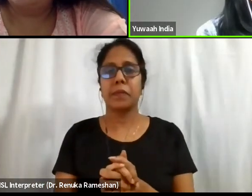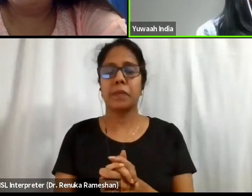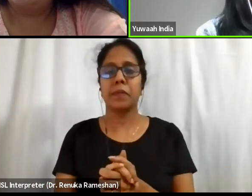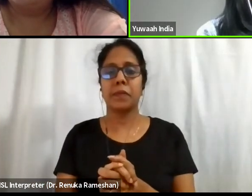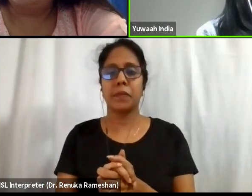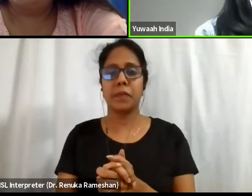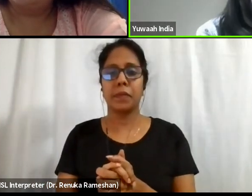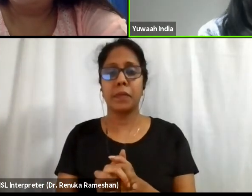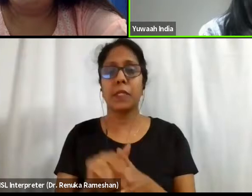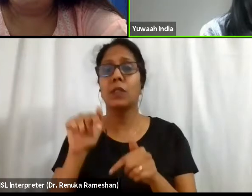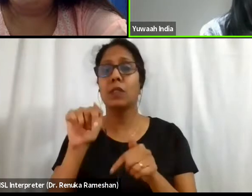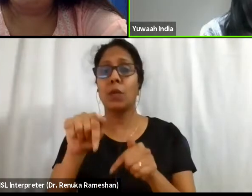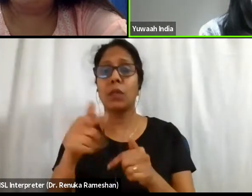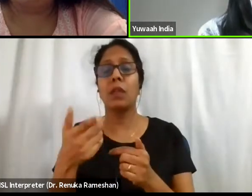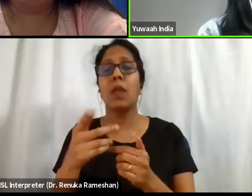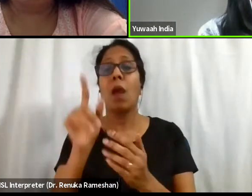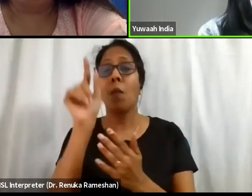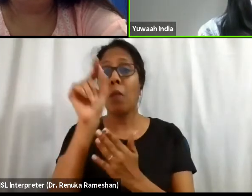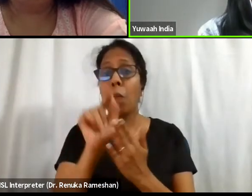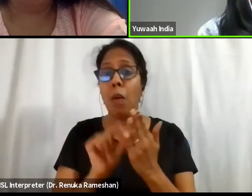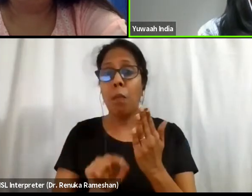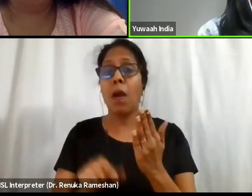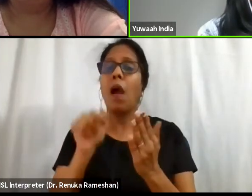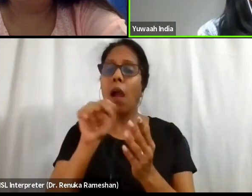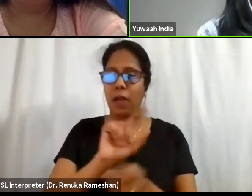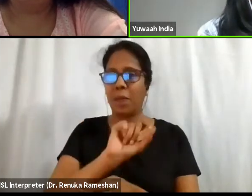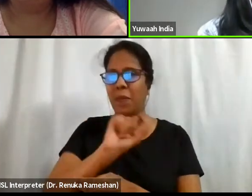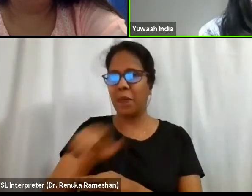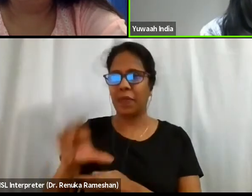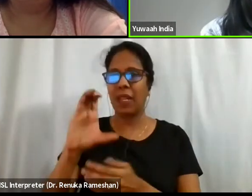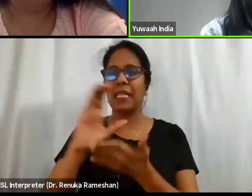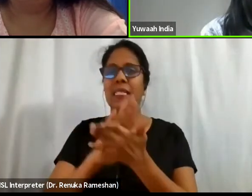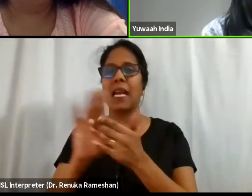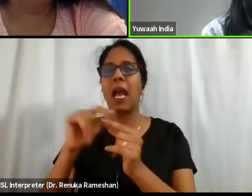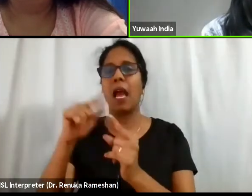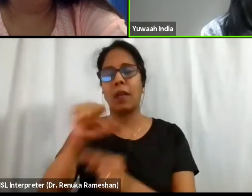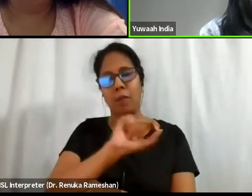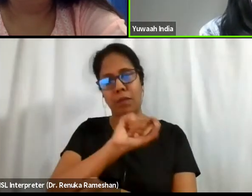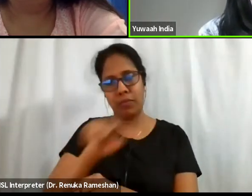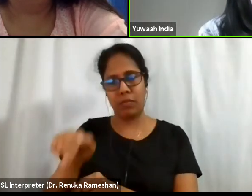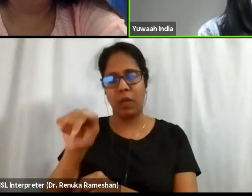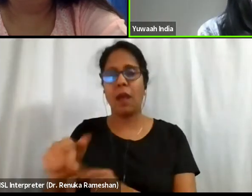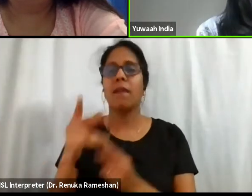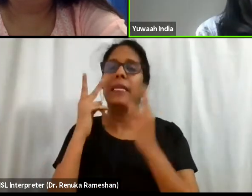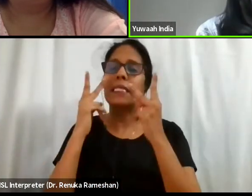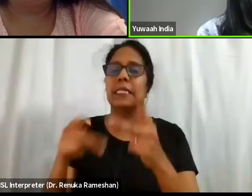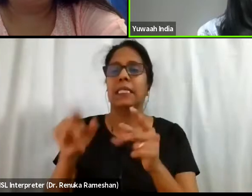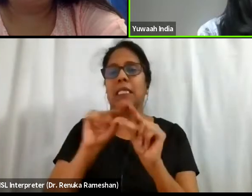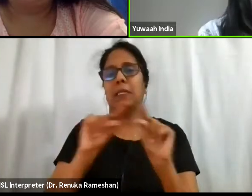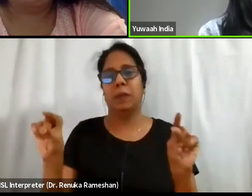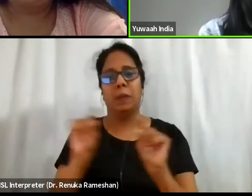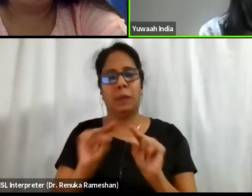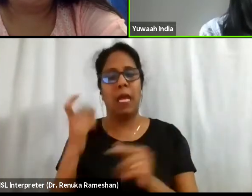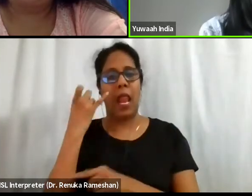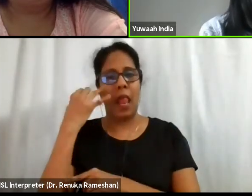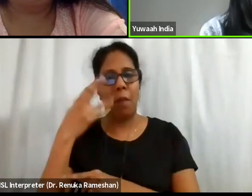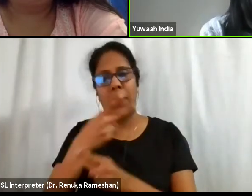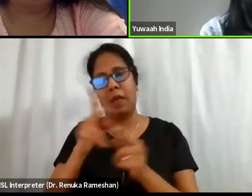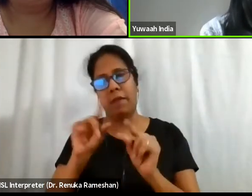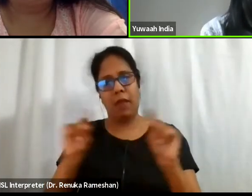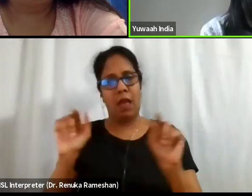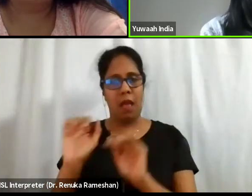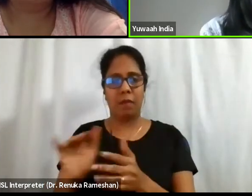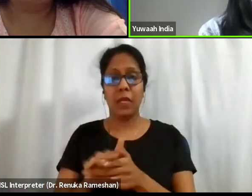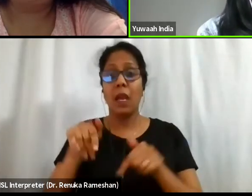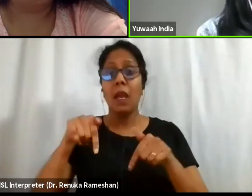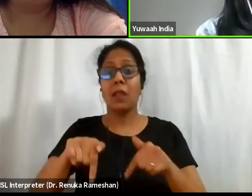19225. These instructions will also be shared in the comment section, so just have a look out for that. Today's session is hosted